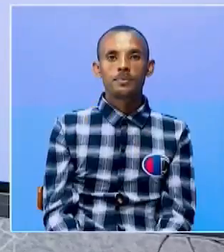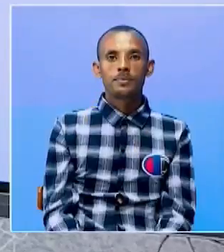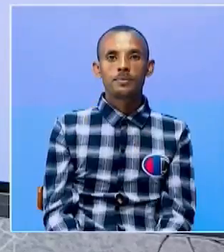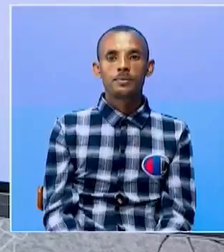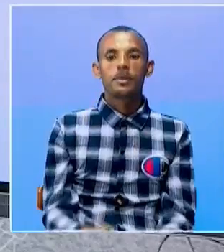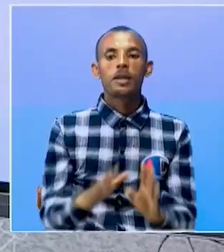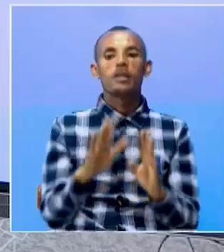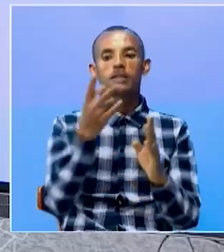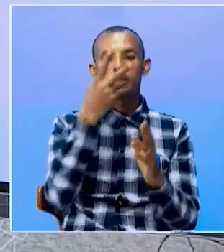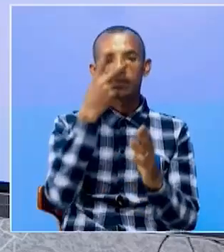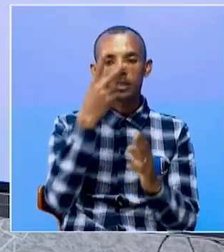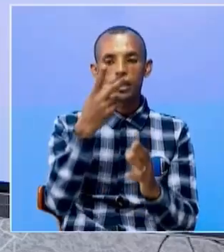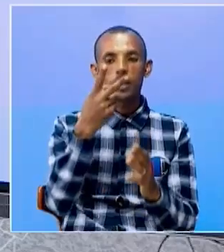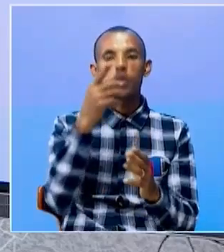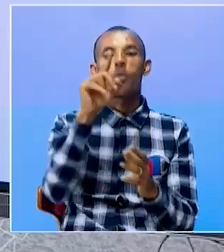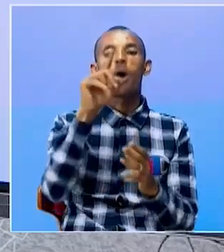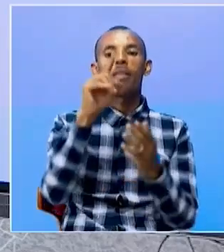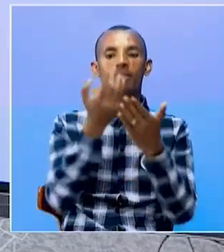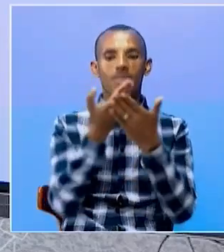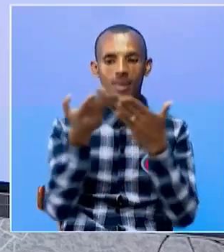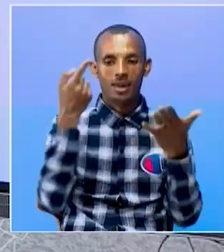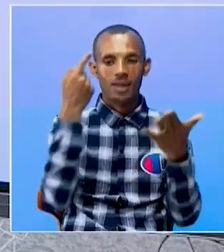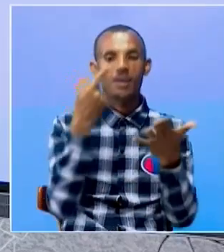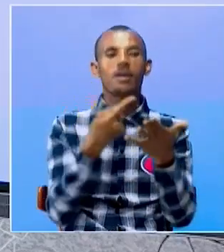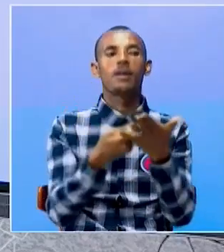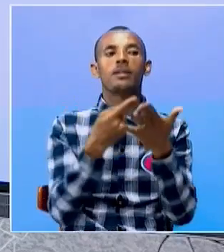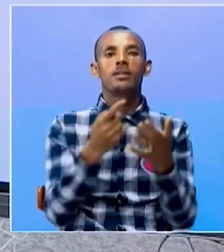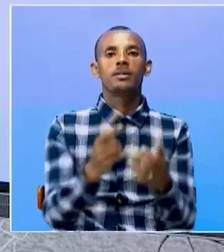Let's see one thing here.